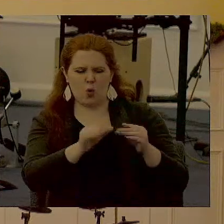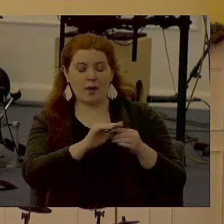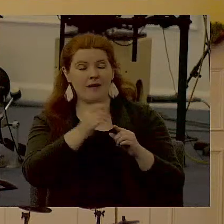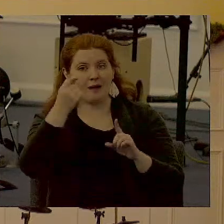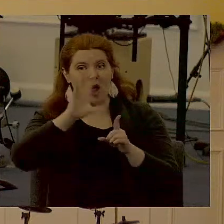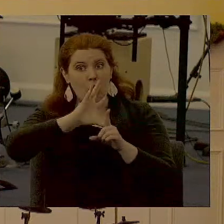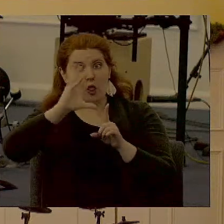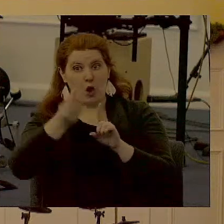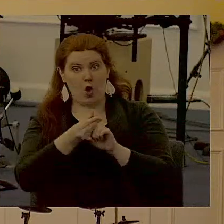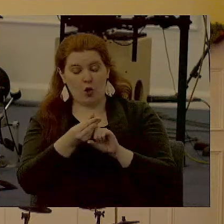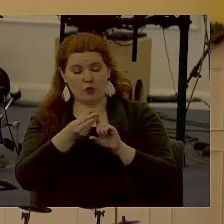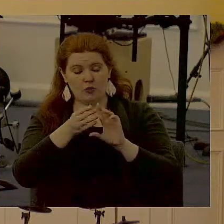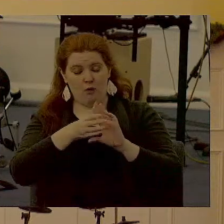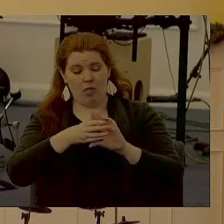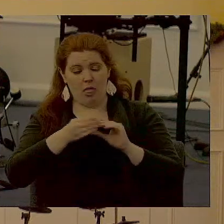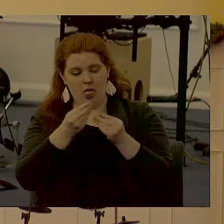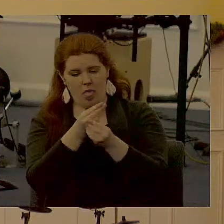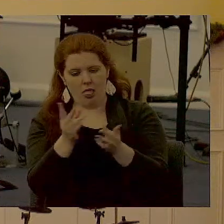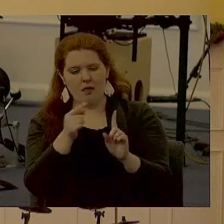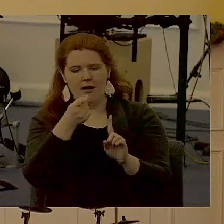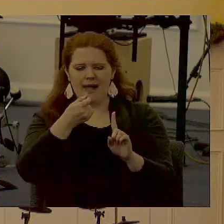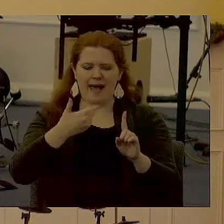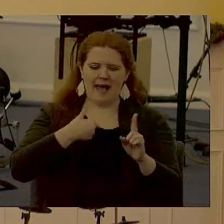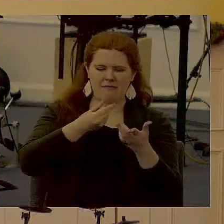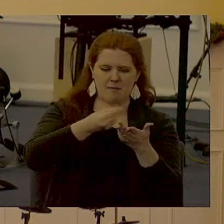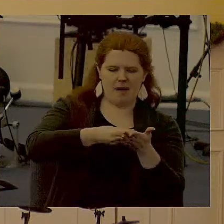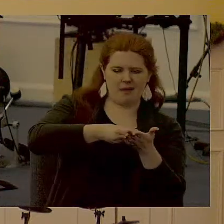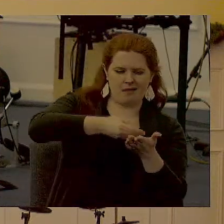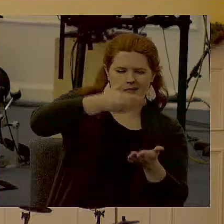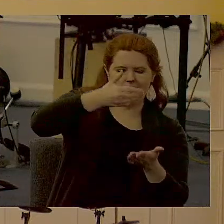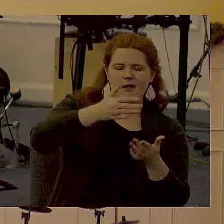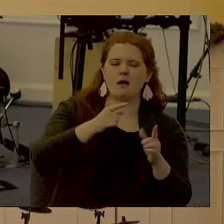that says that if you have a certain amount of money,